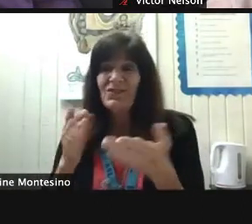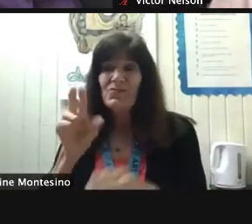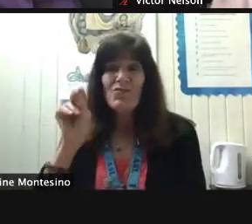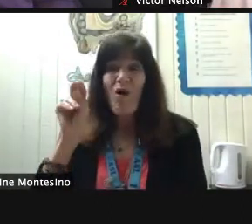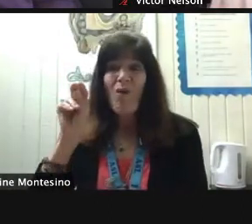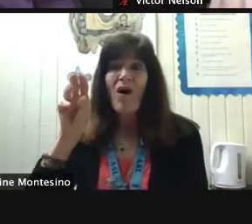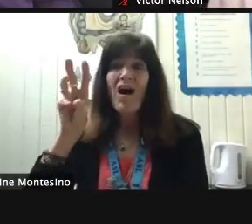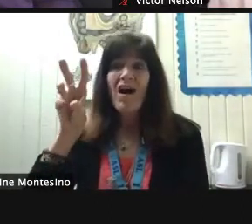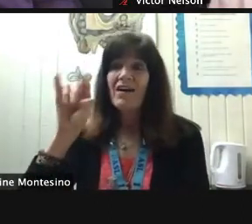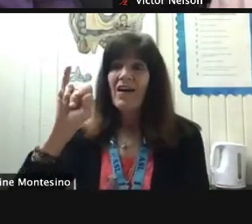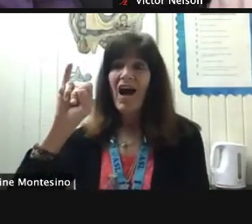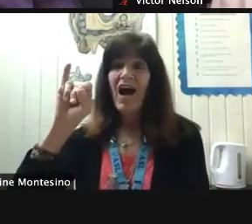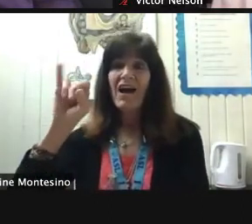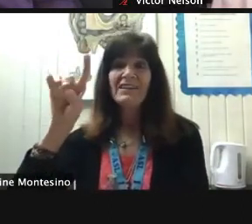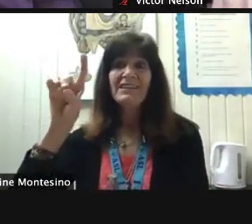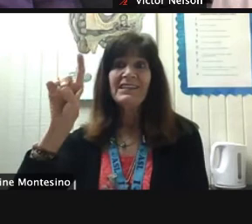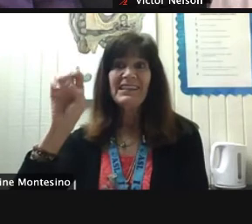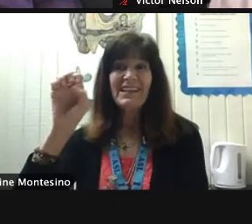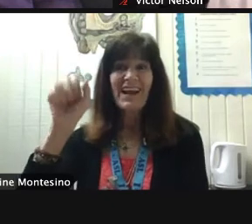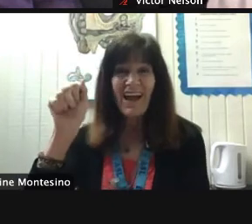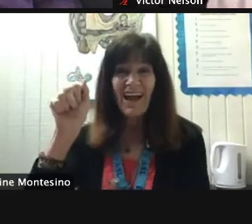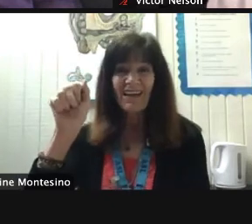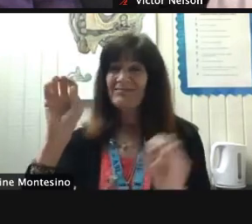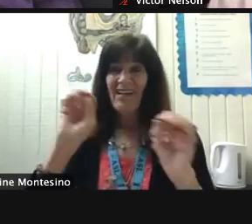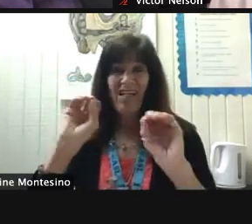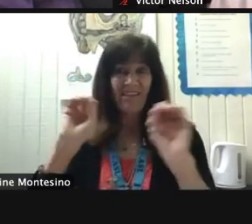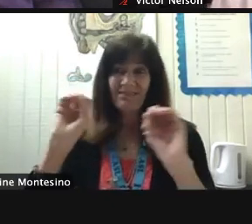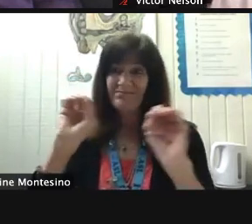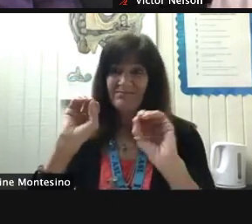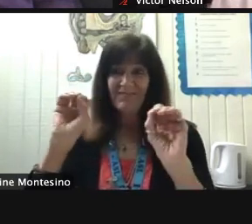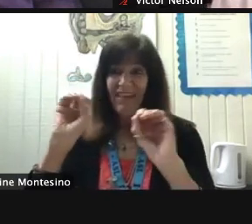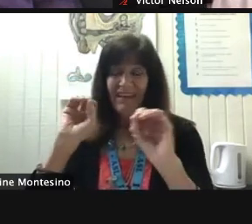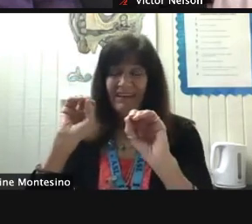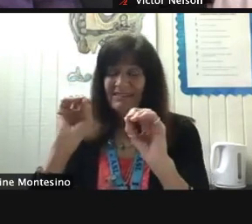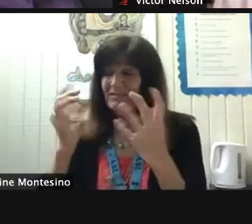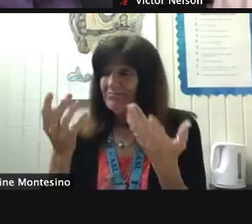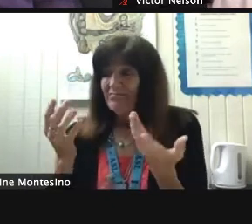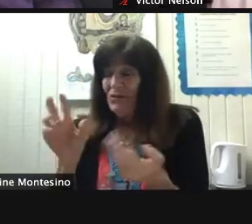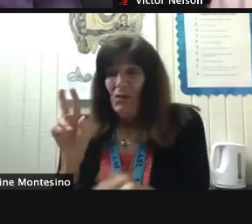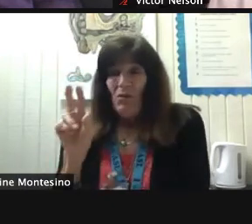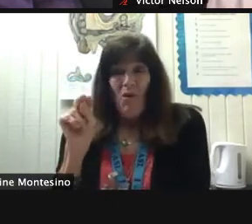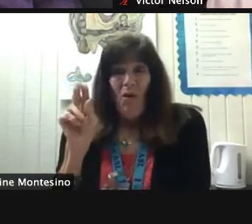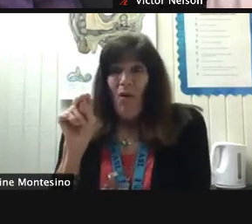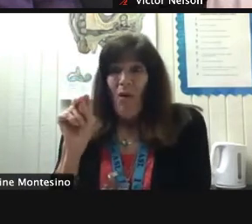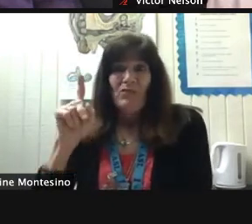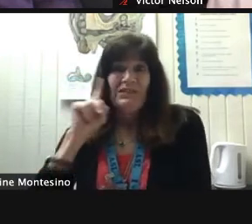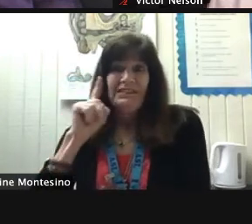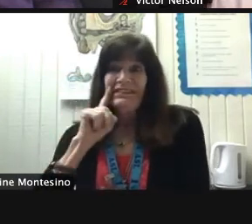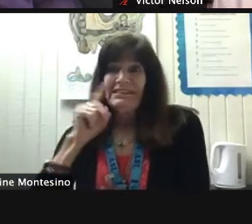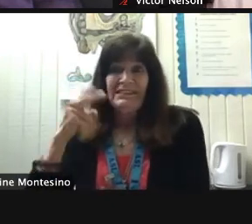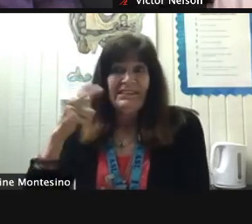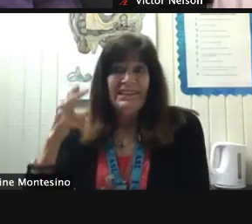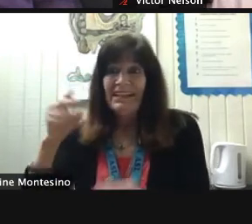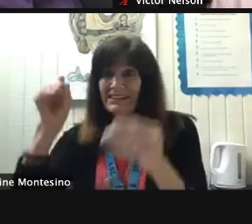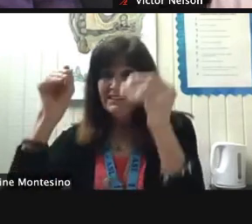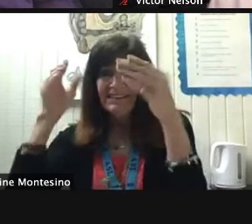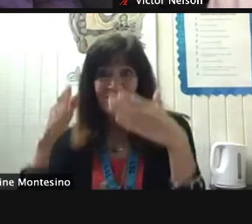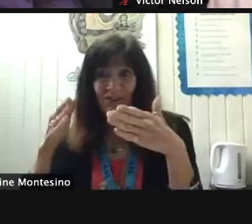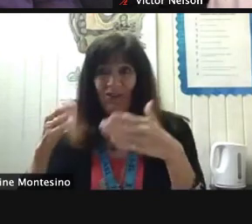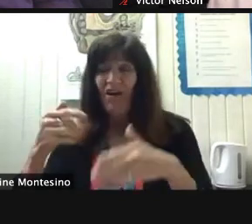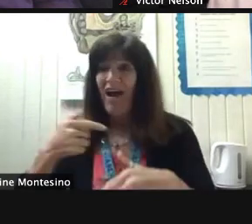I mean, really, at that time there were no services, no IDEA, nothing like that. Um,